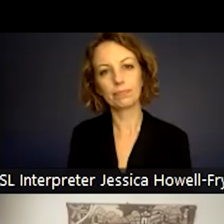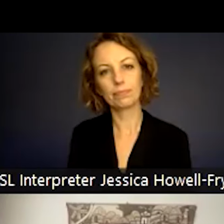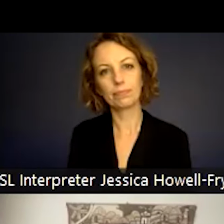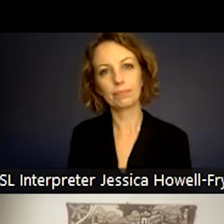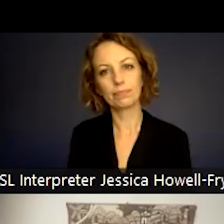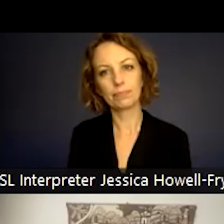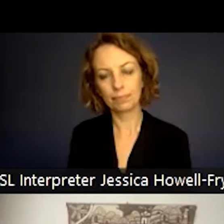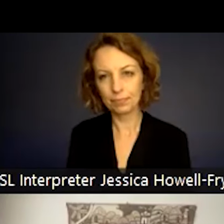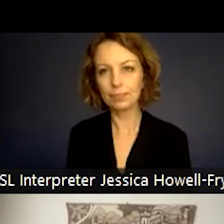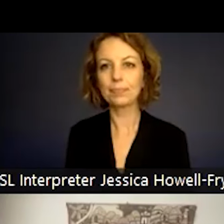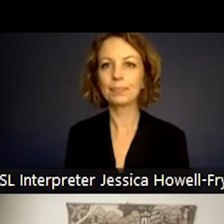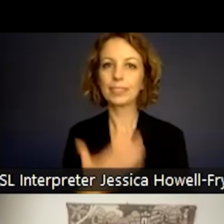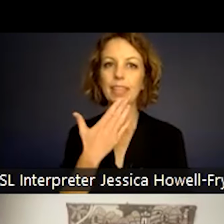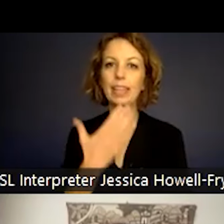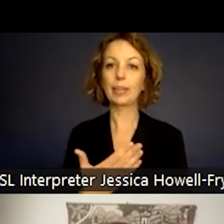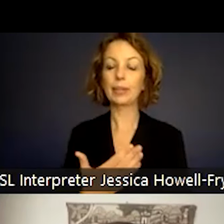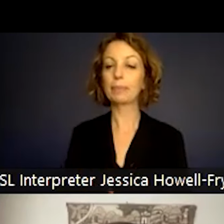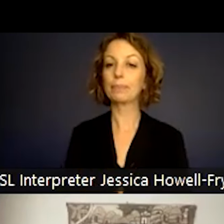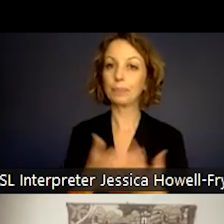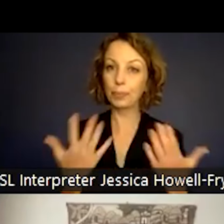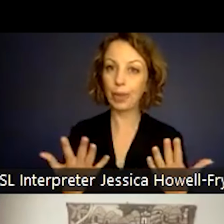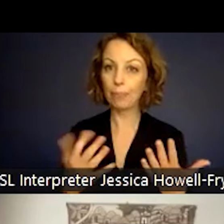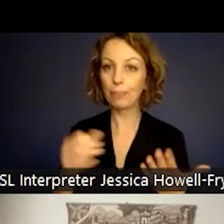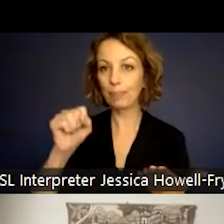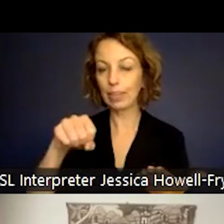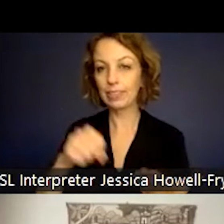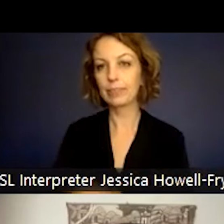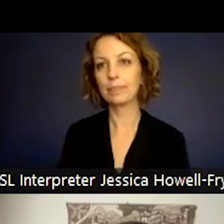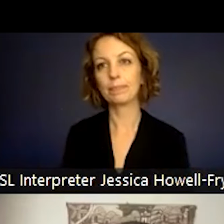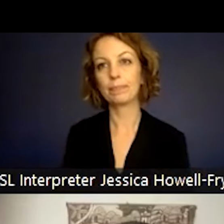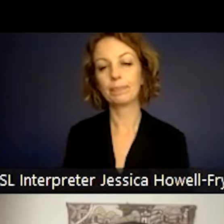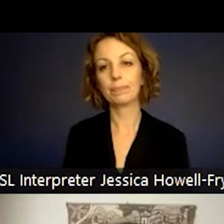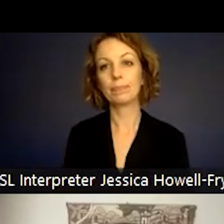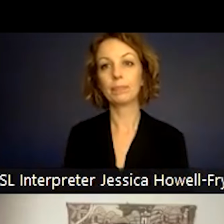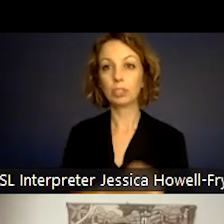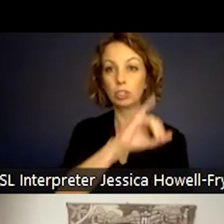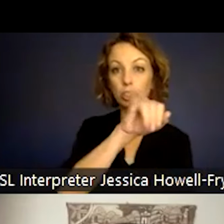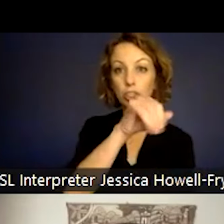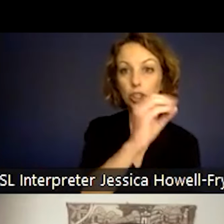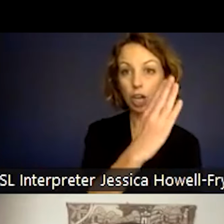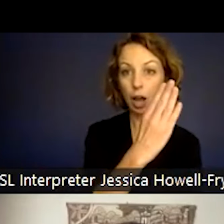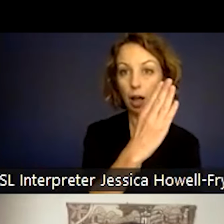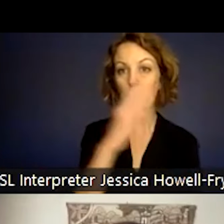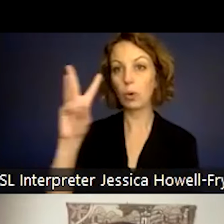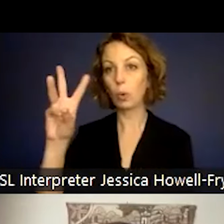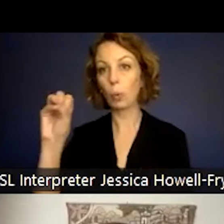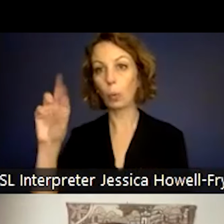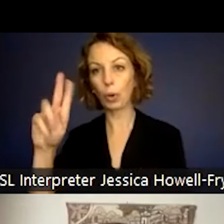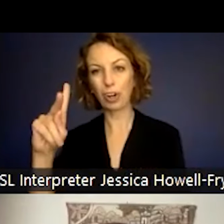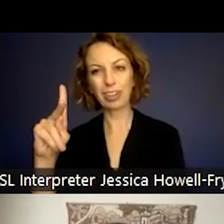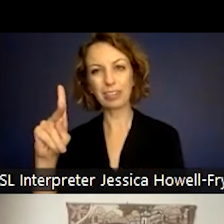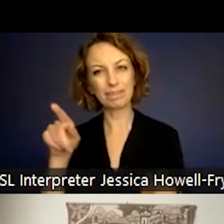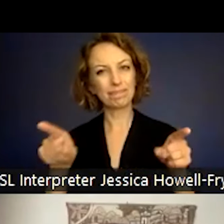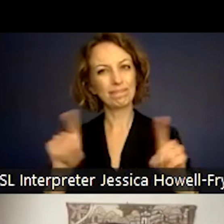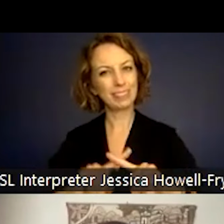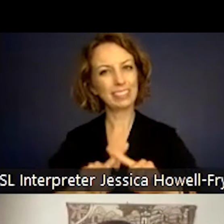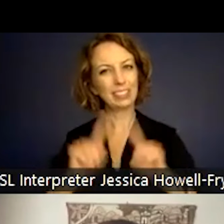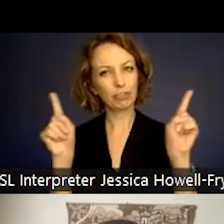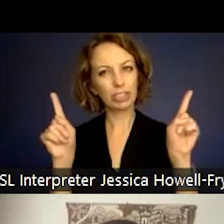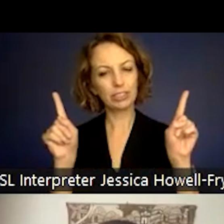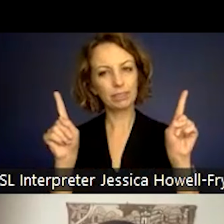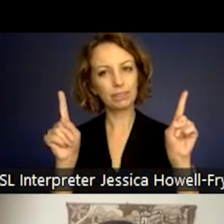Thank you. Well, yes, your job and your work, there's a big difference. And I have to admit, I have seen